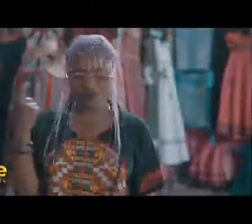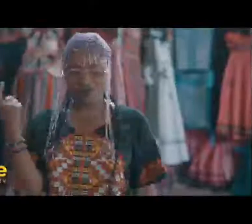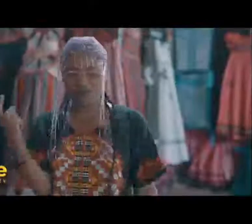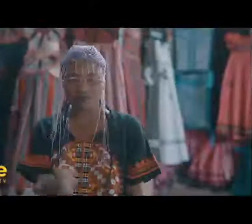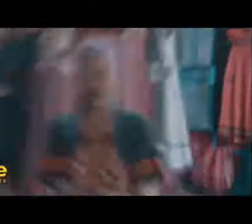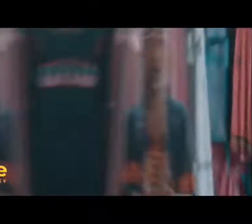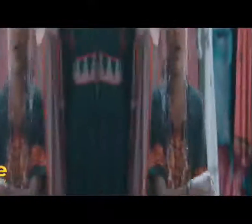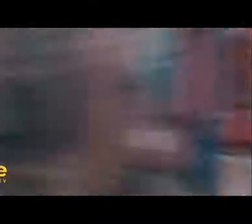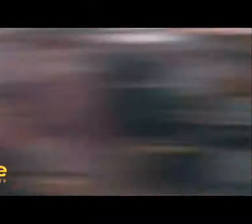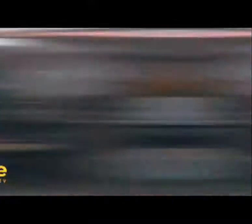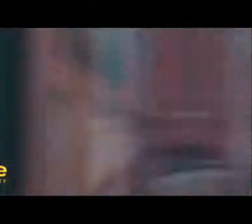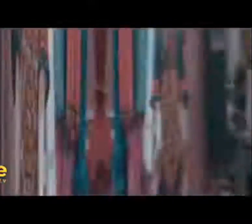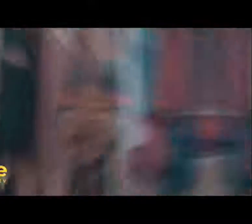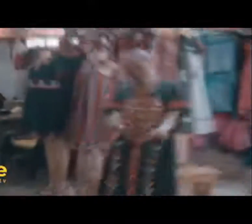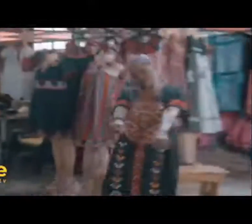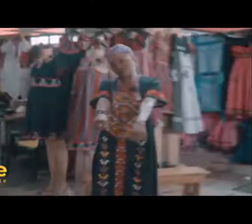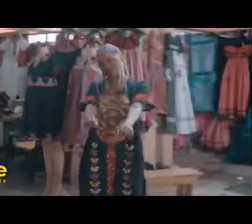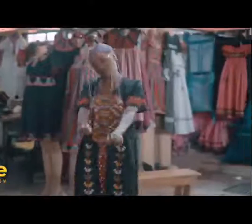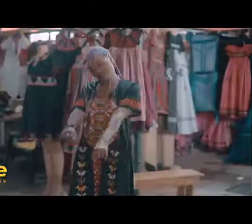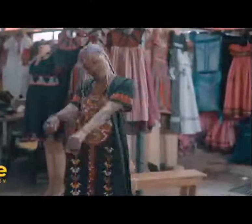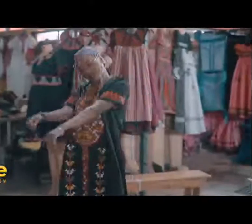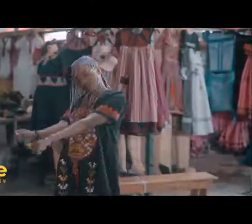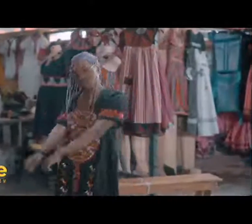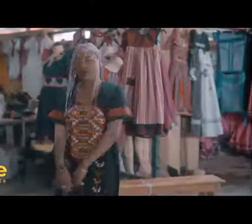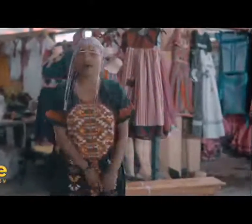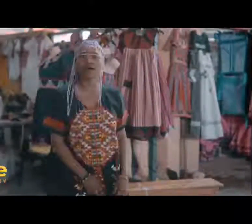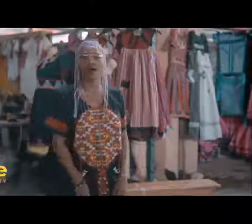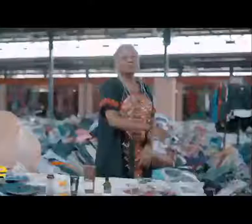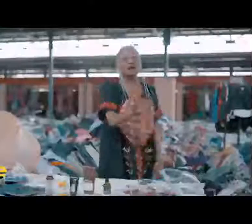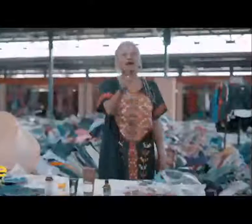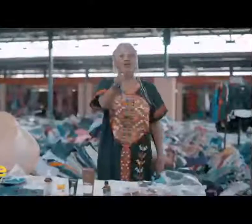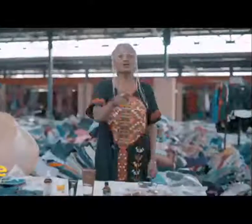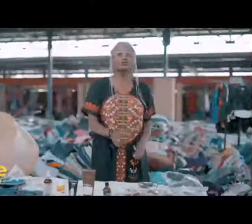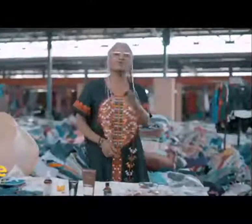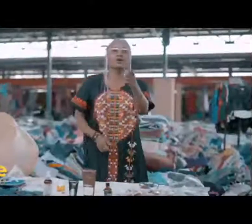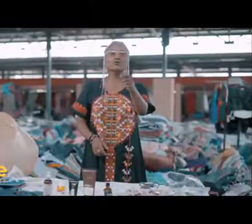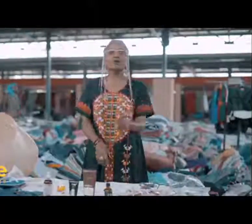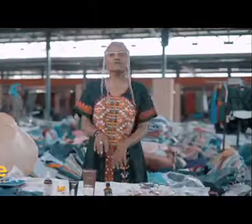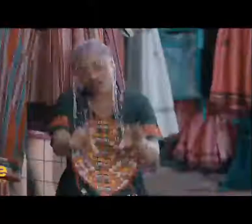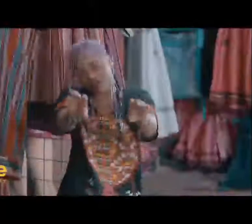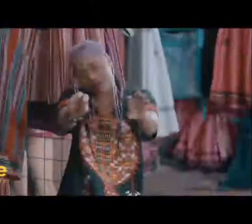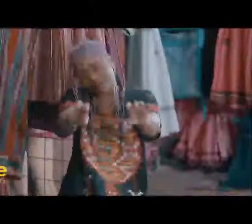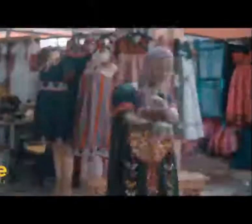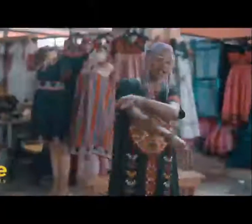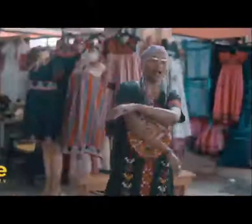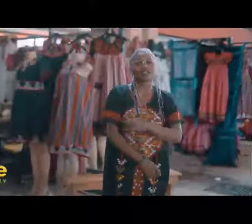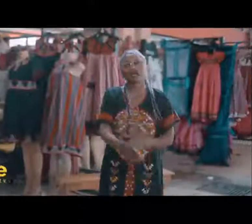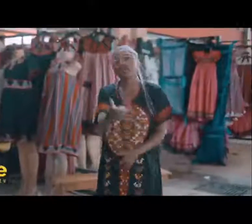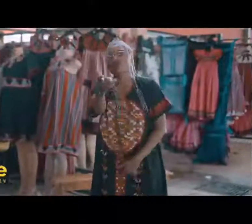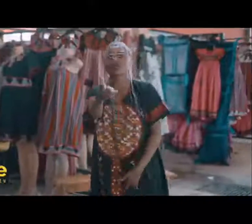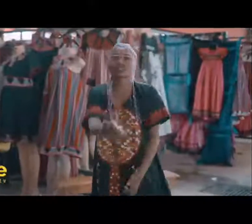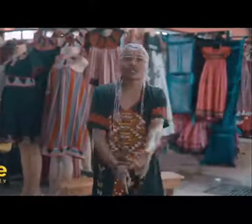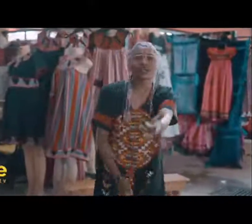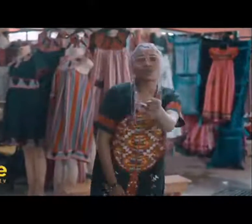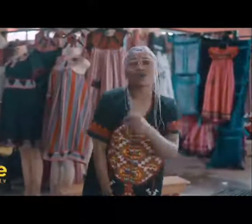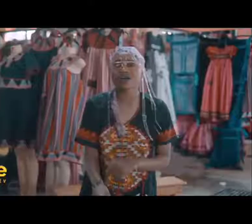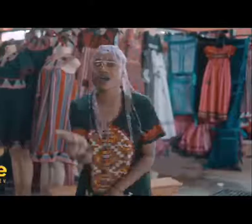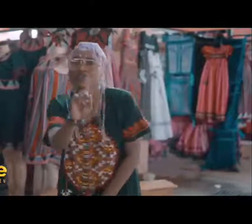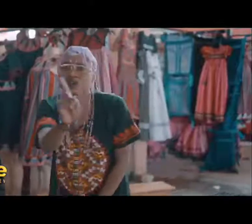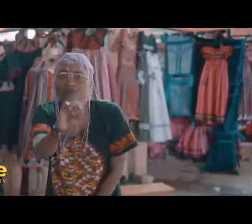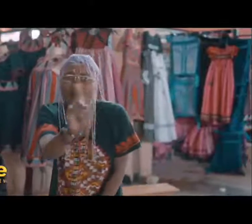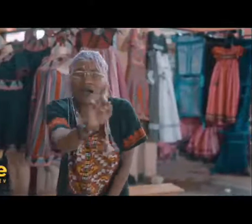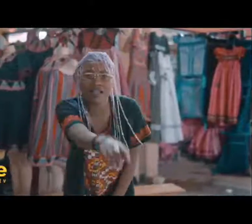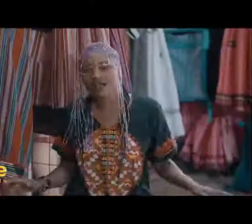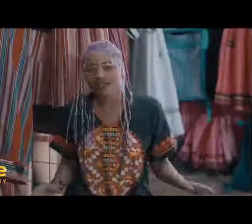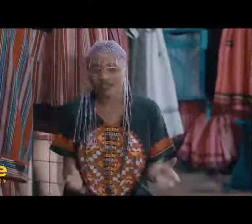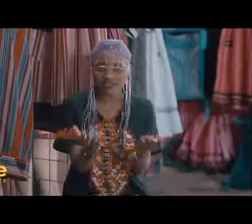Kesho vikungondabo Bakwenye veli metata bakenda bat Manga ulimo makumba patopa madat Shana kulyo shana